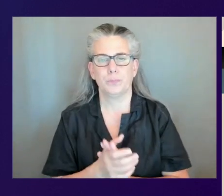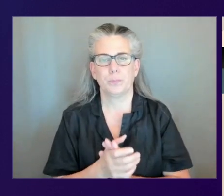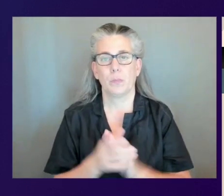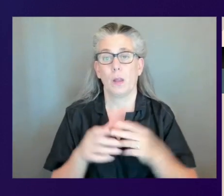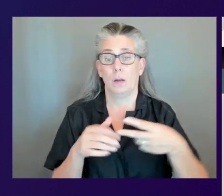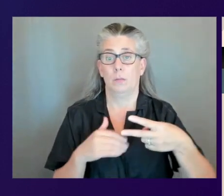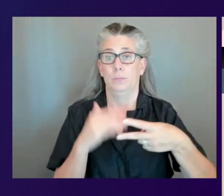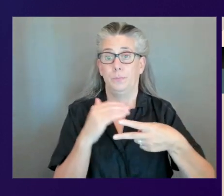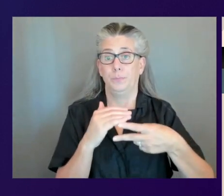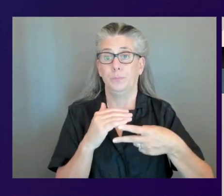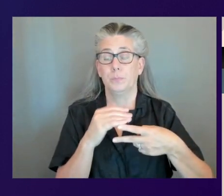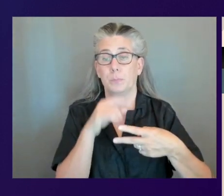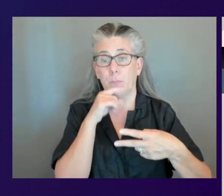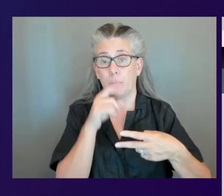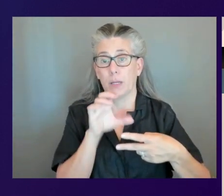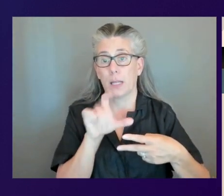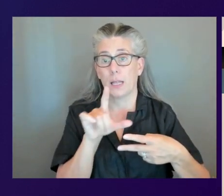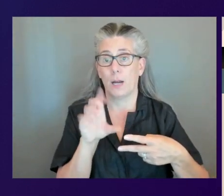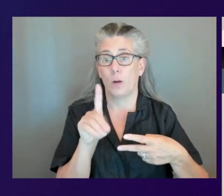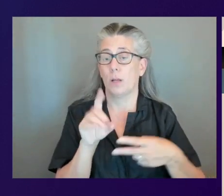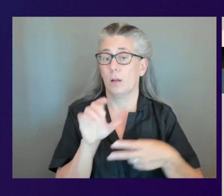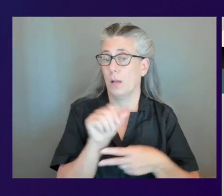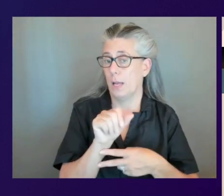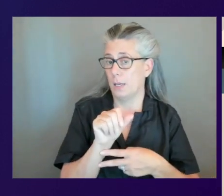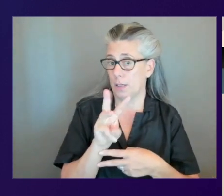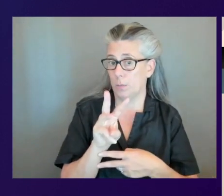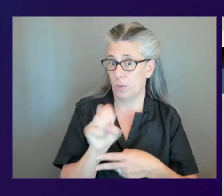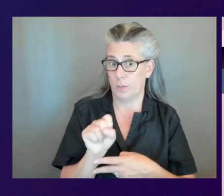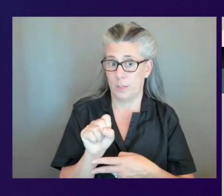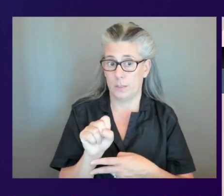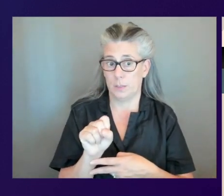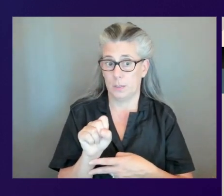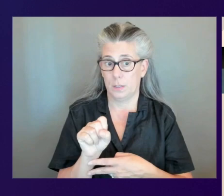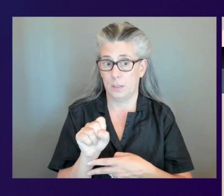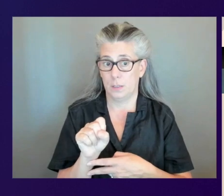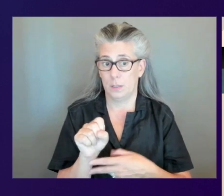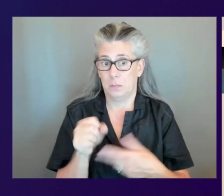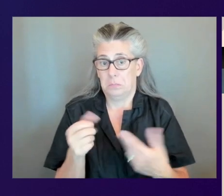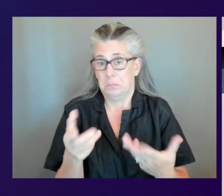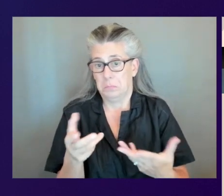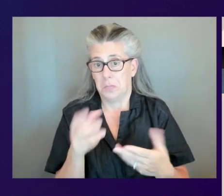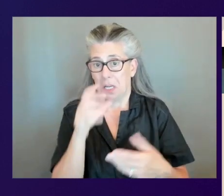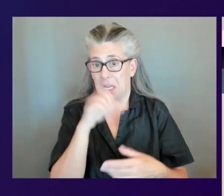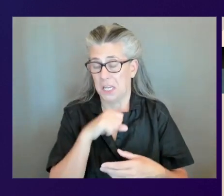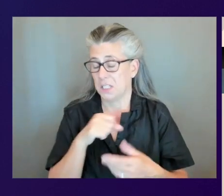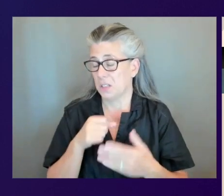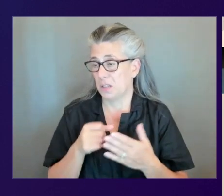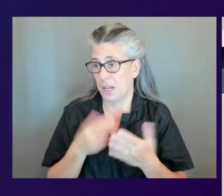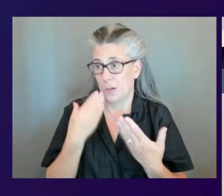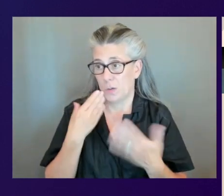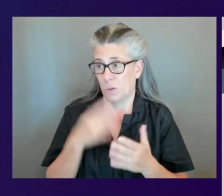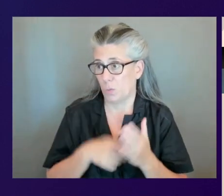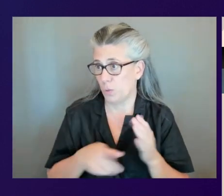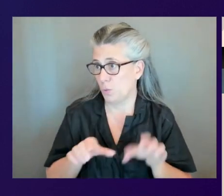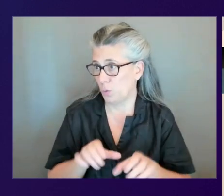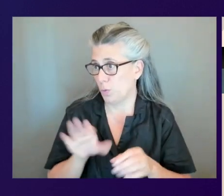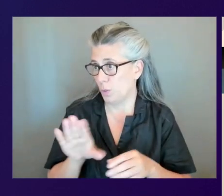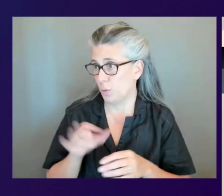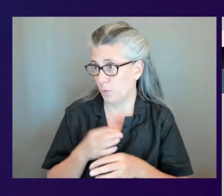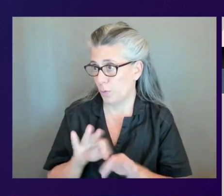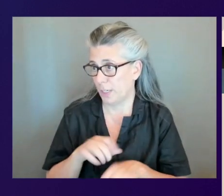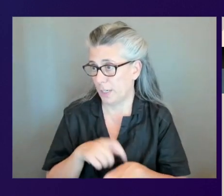going to be, AWS, maybe some others. I don't know. I don't know what you do in your free time, but public cloud